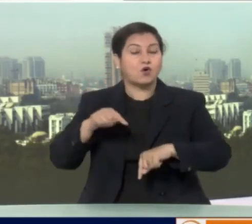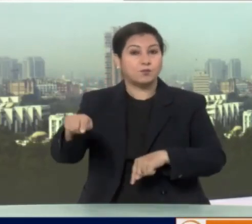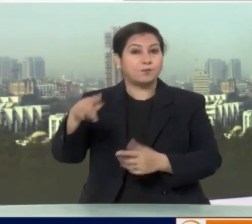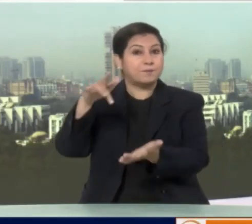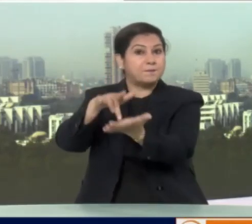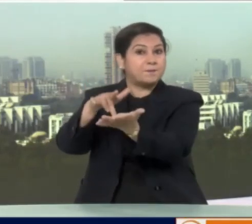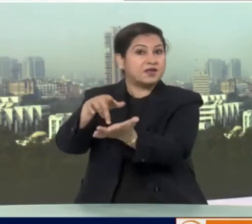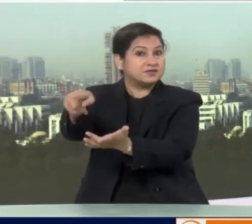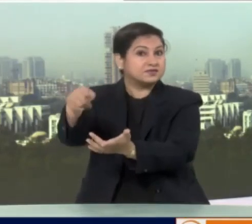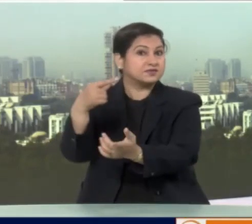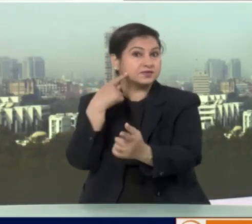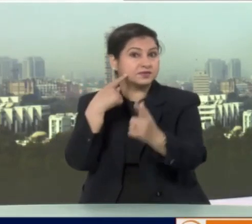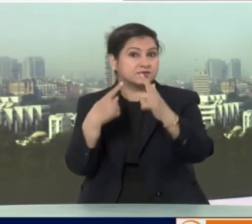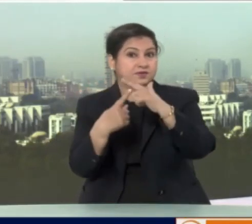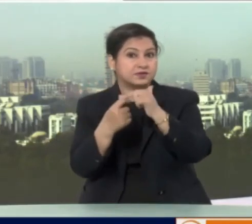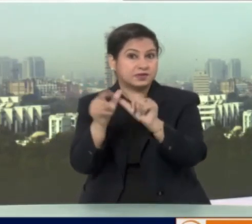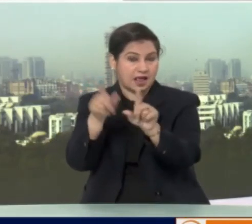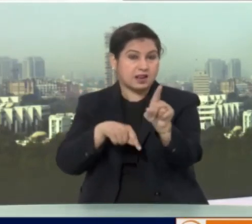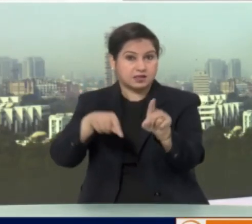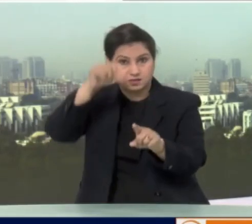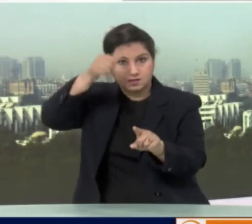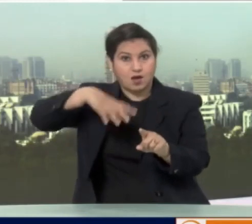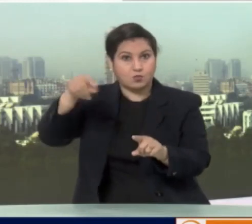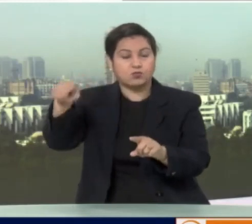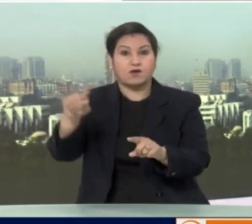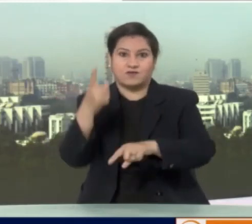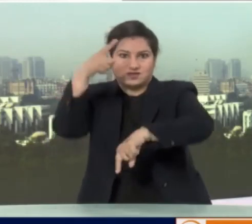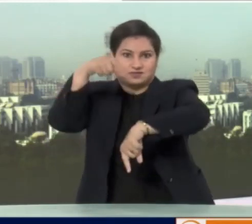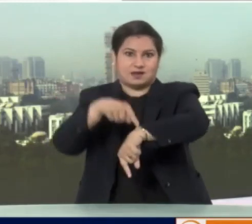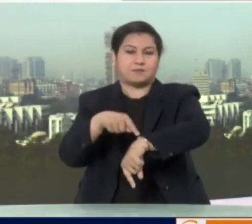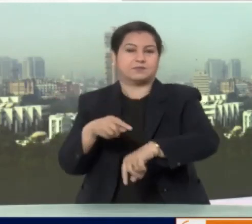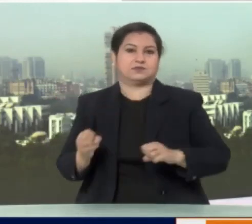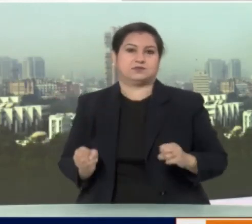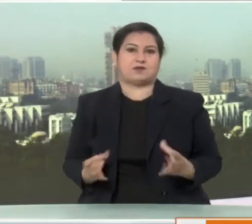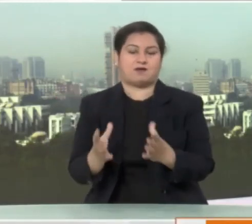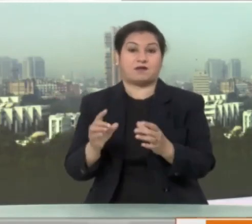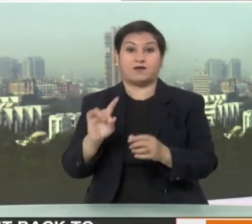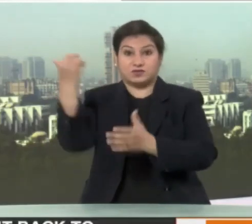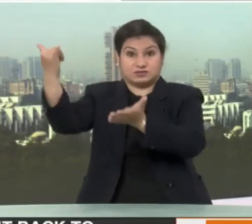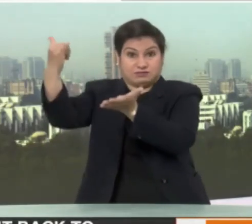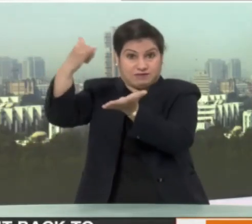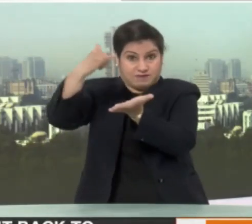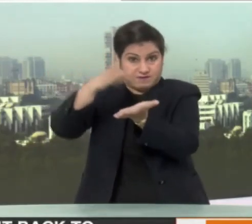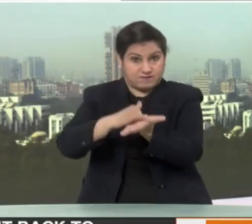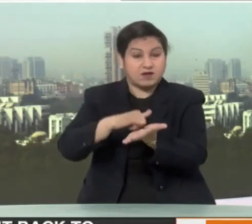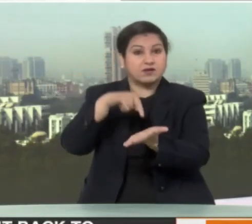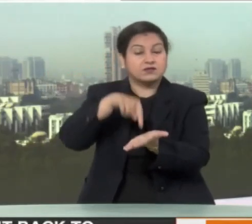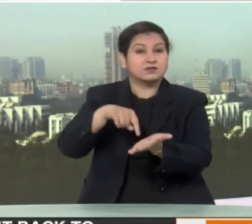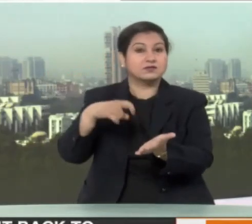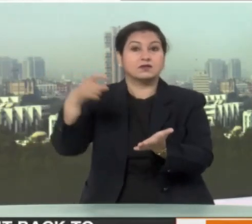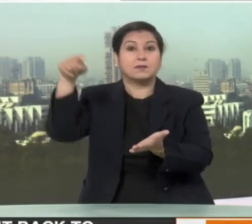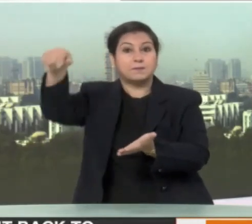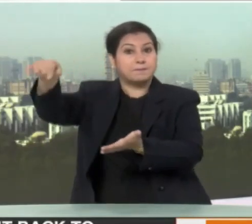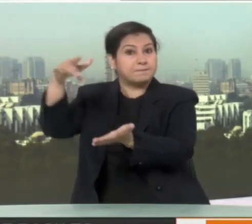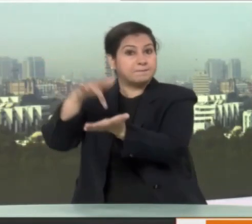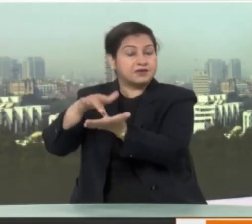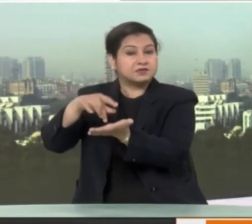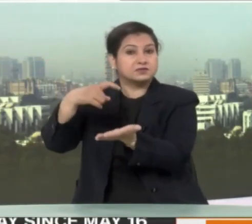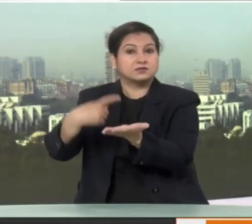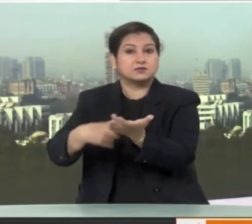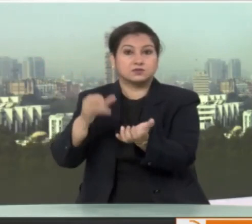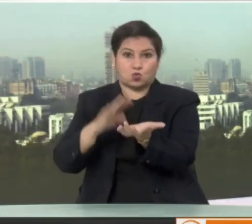is starting for the first time. We have the first flight from Rome under